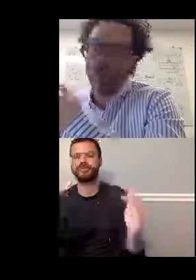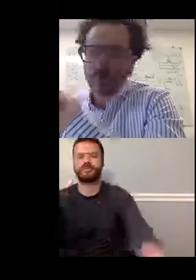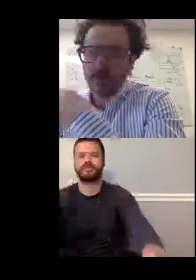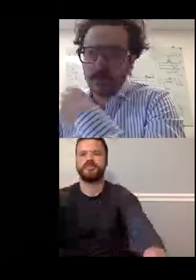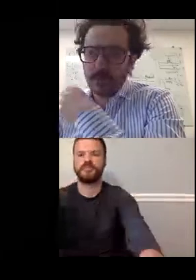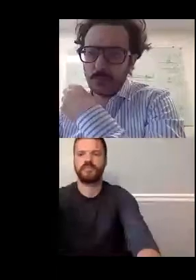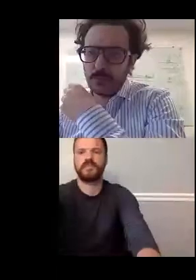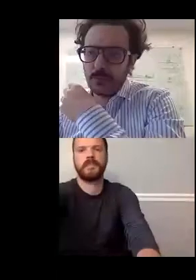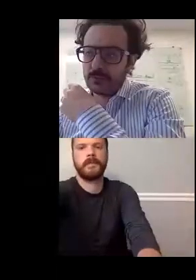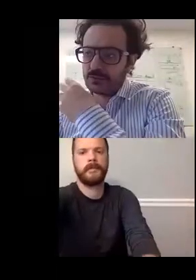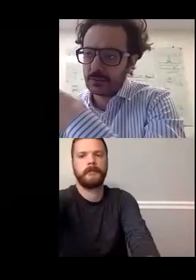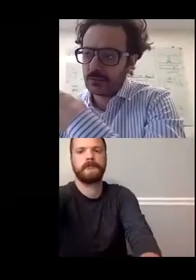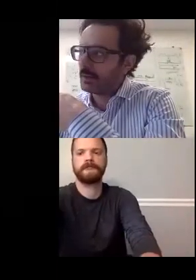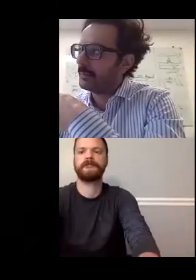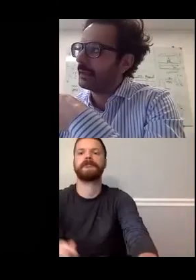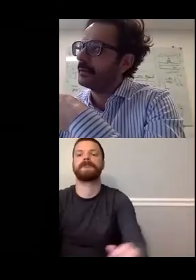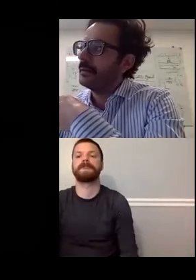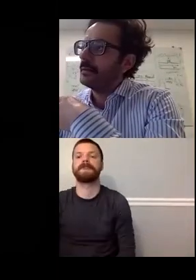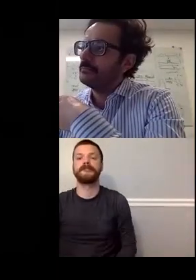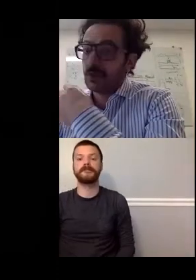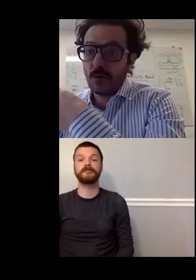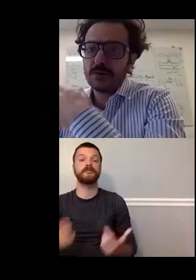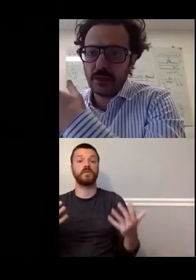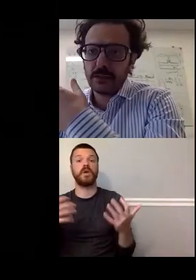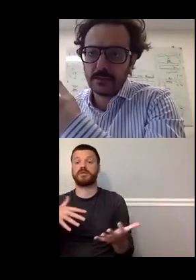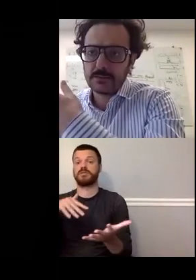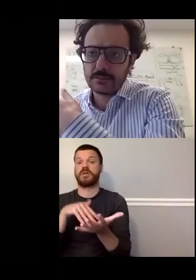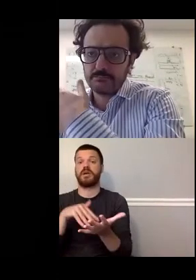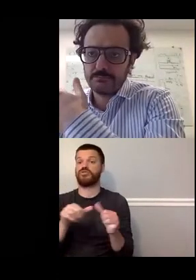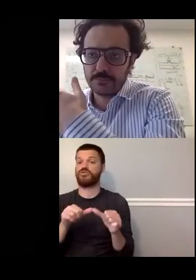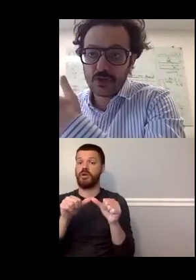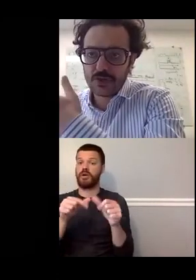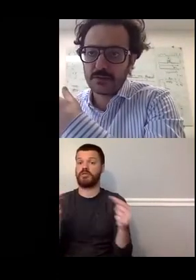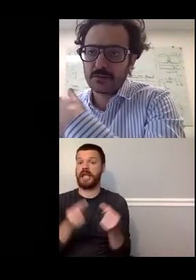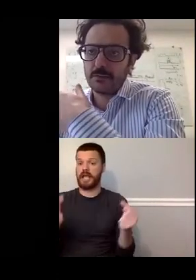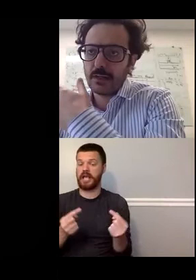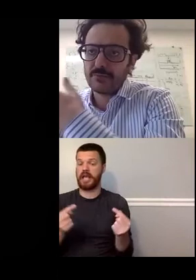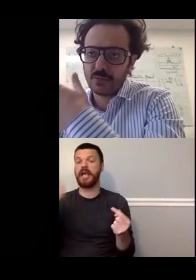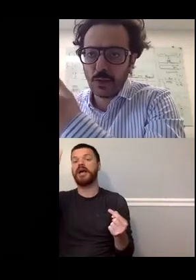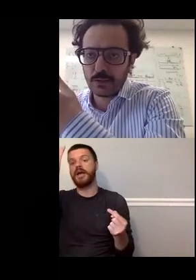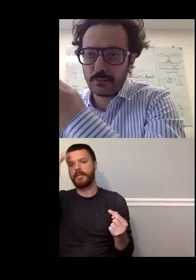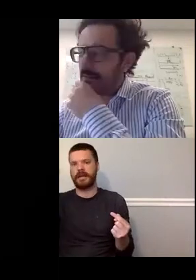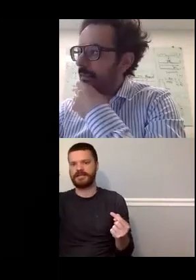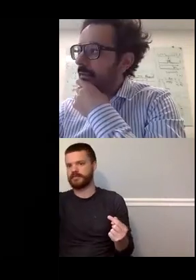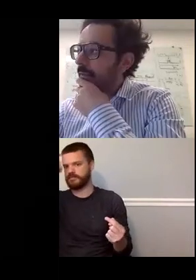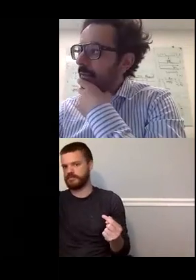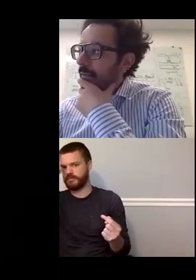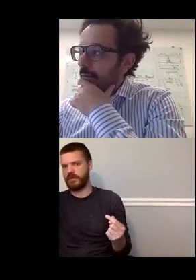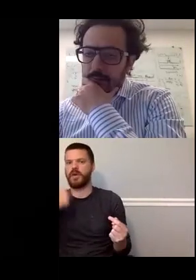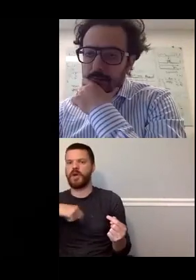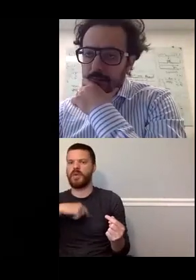some point, when we want to study chronic pain, because pain needs consciousness, we will have to query